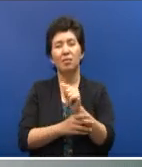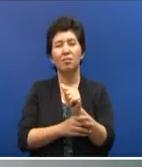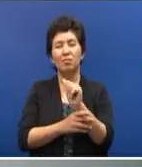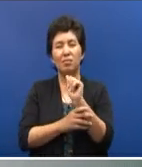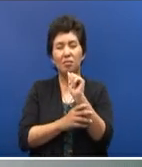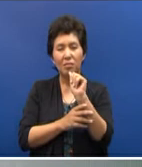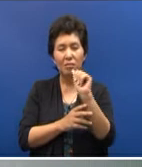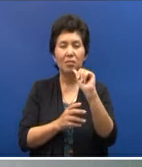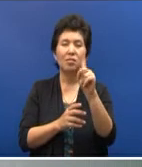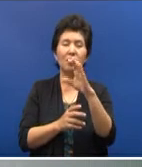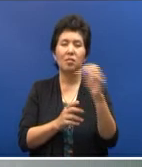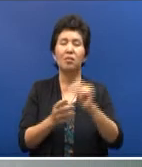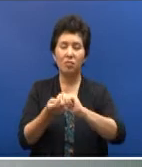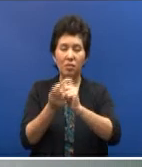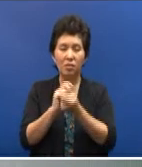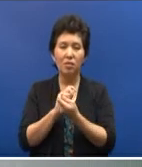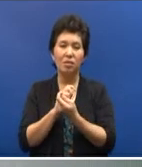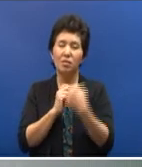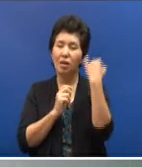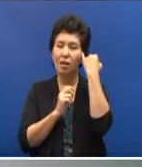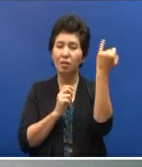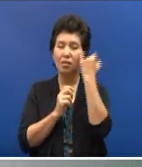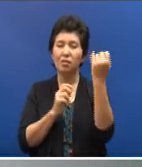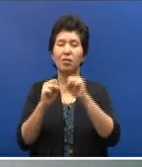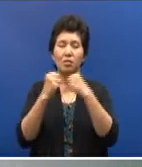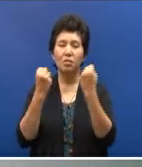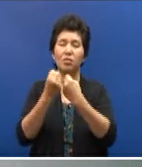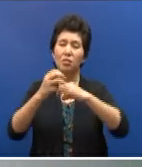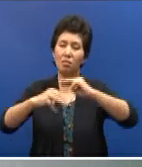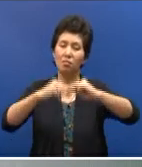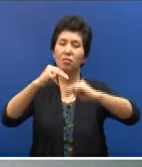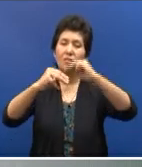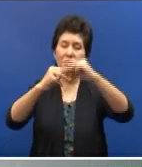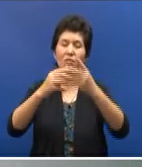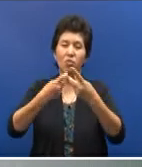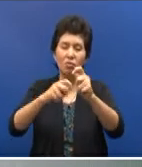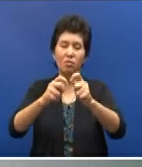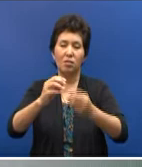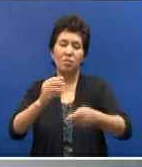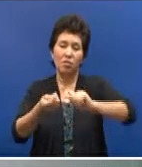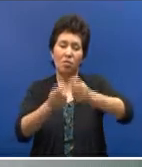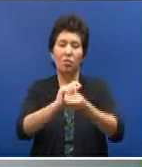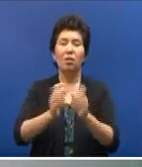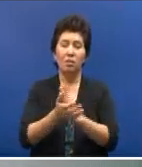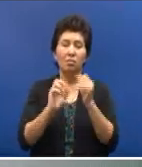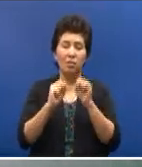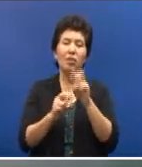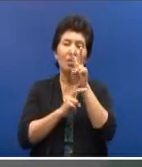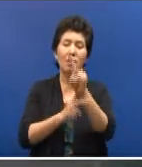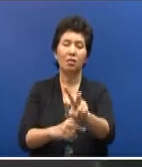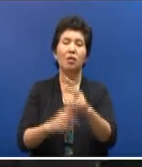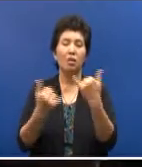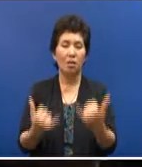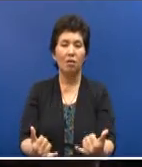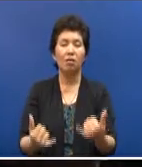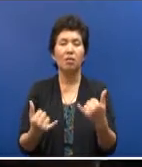system has begun to change and the idea of social mobility has arrived in India. Okay, so we can see the changes